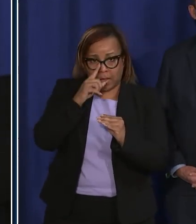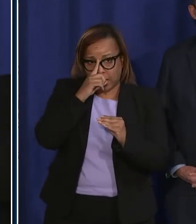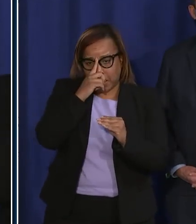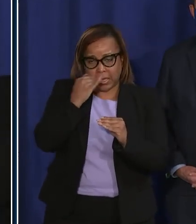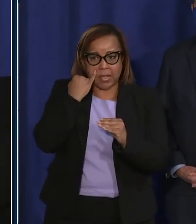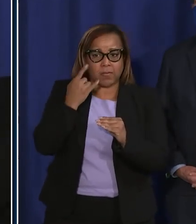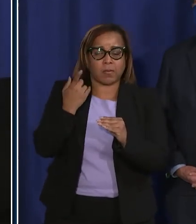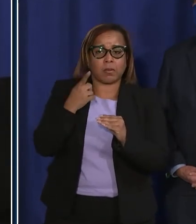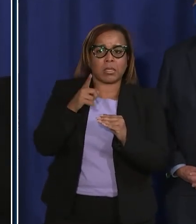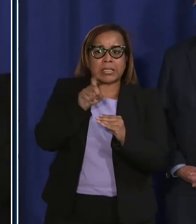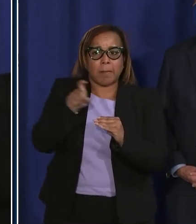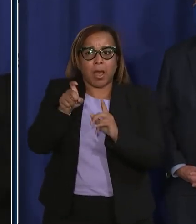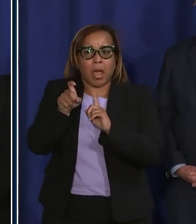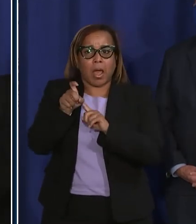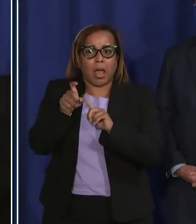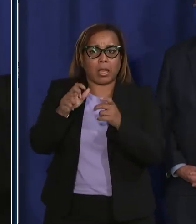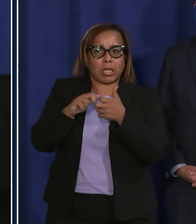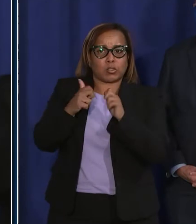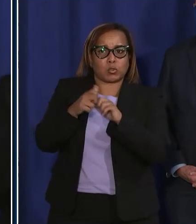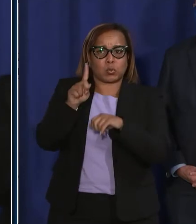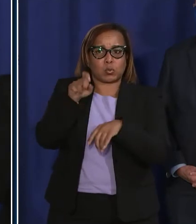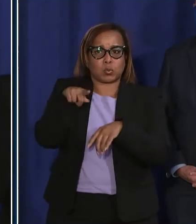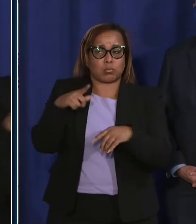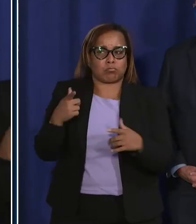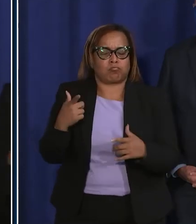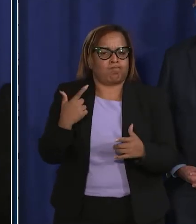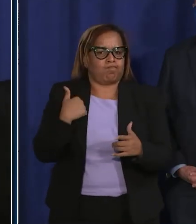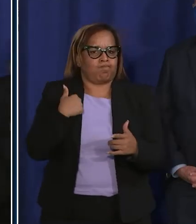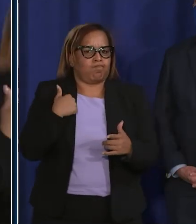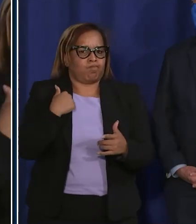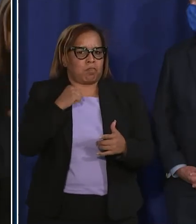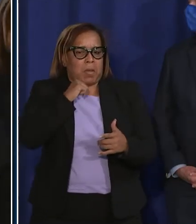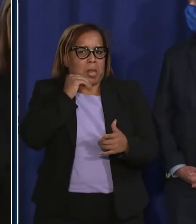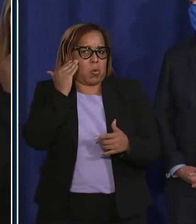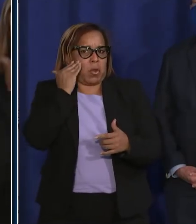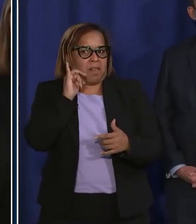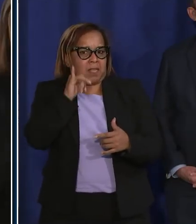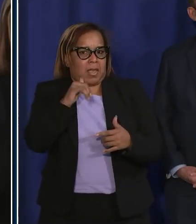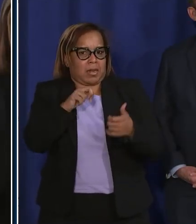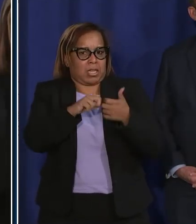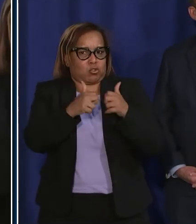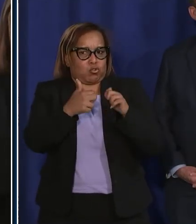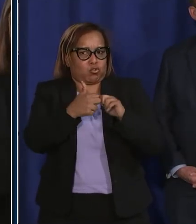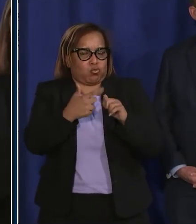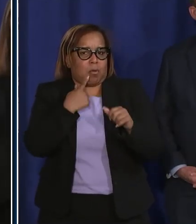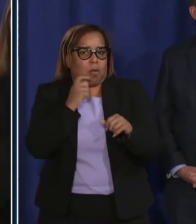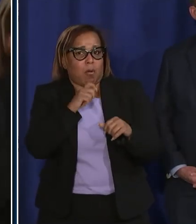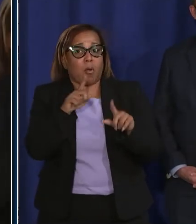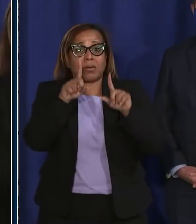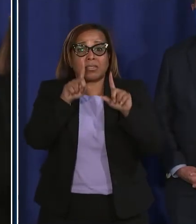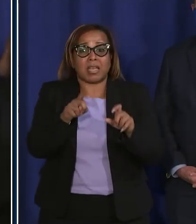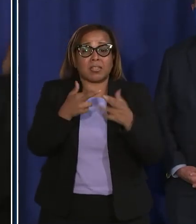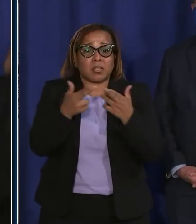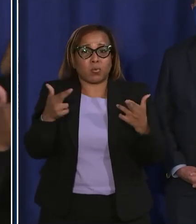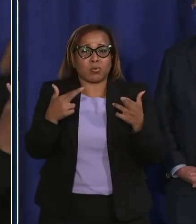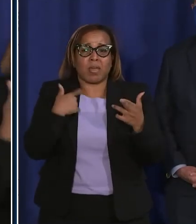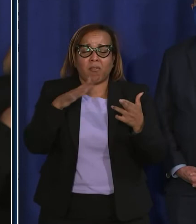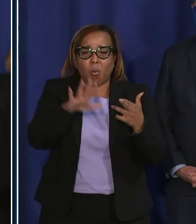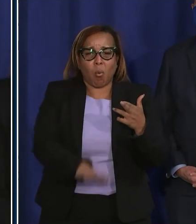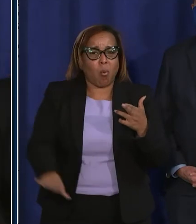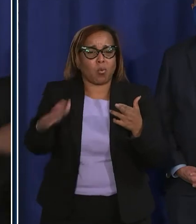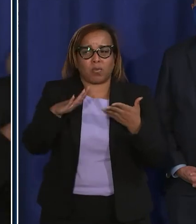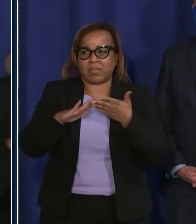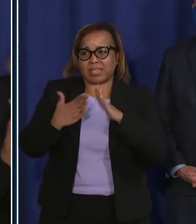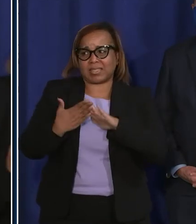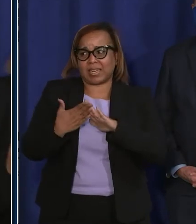is a supply issue. I'm not aware of that being an issue at all. And frankly, there's testing resources all over the city. And